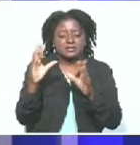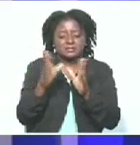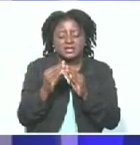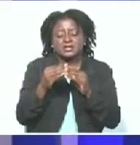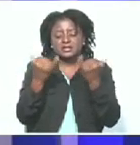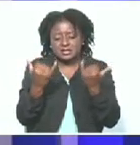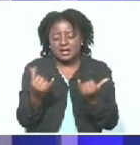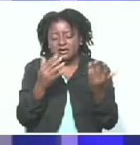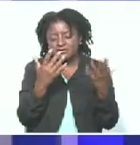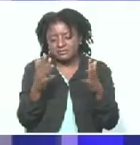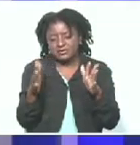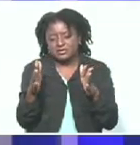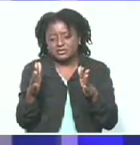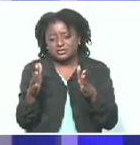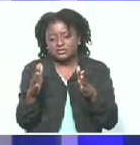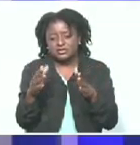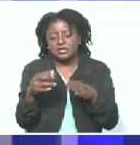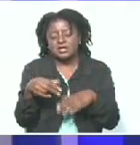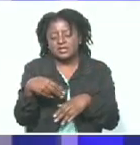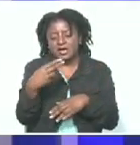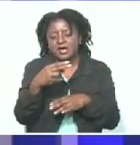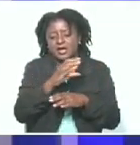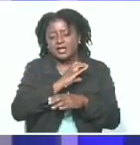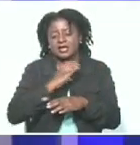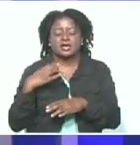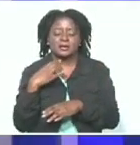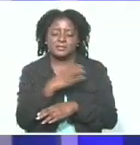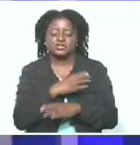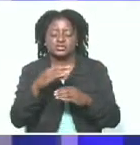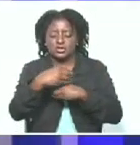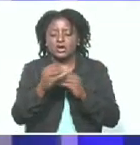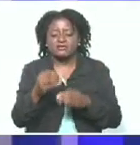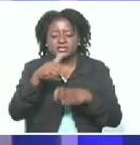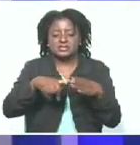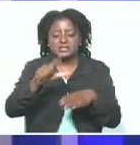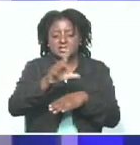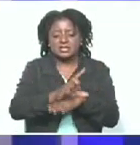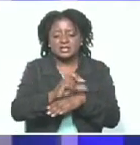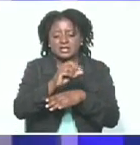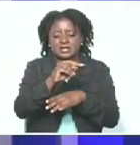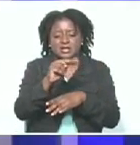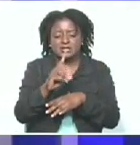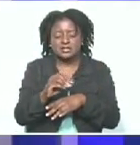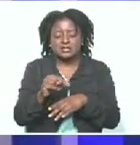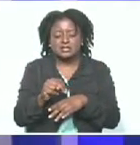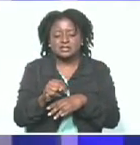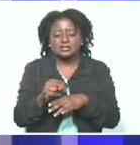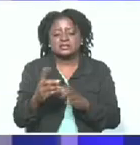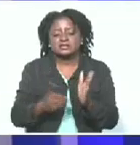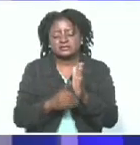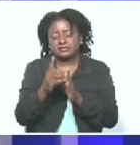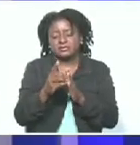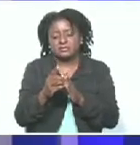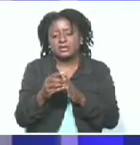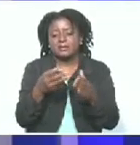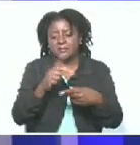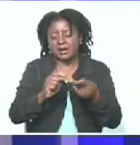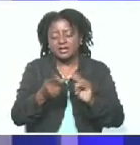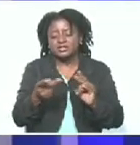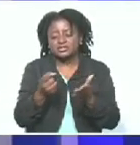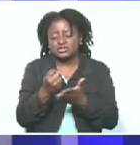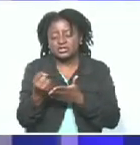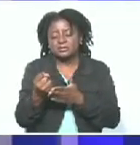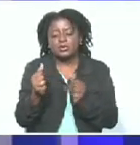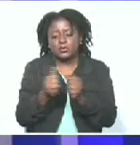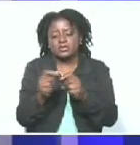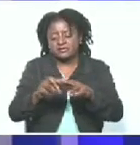High Commission Office in London entailed a strategic partnership with a myriad of agencies. In his first national interview since his